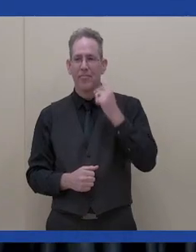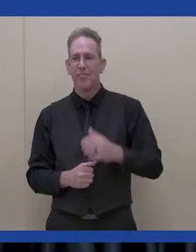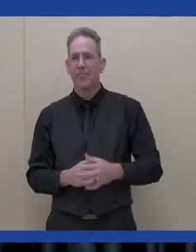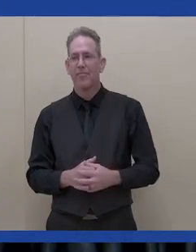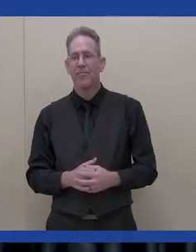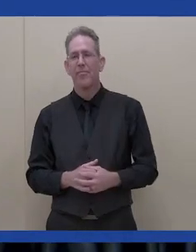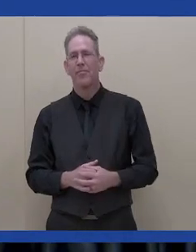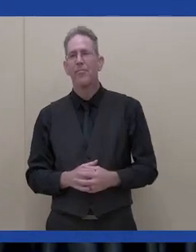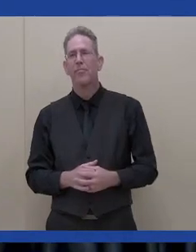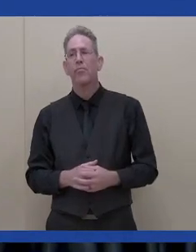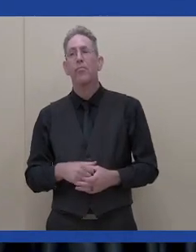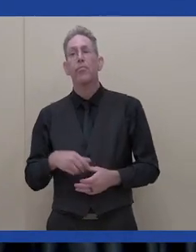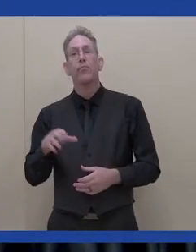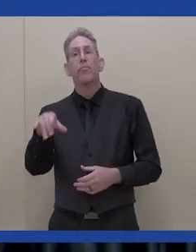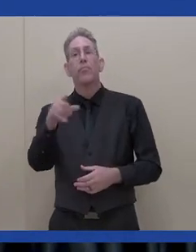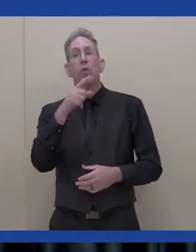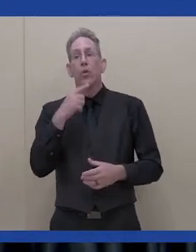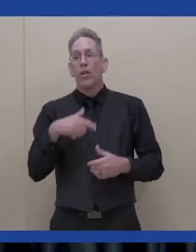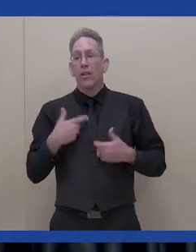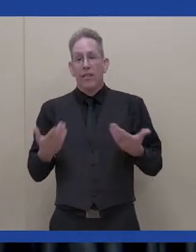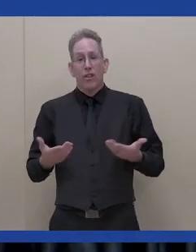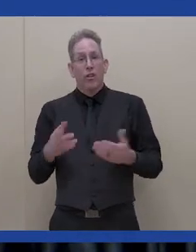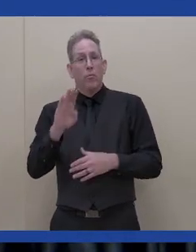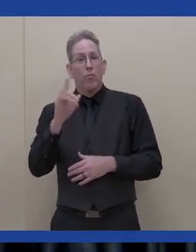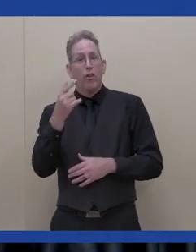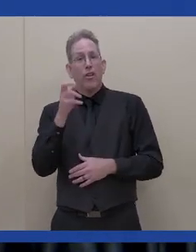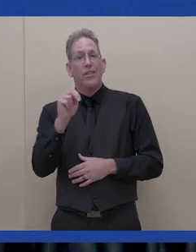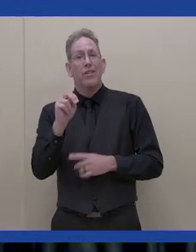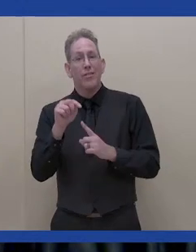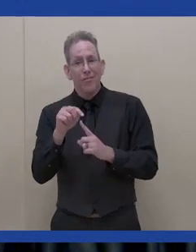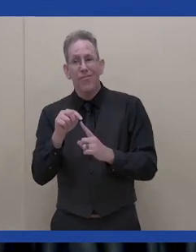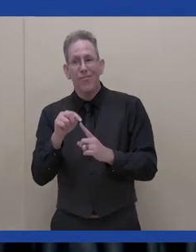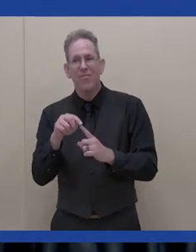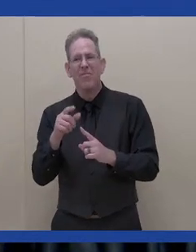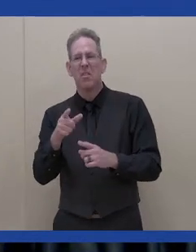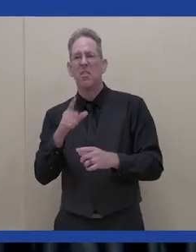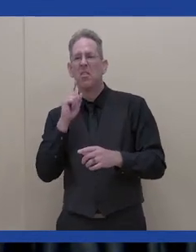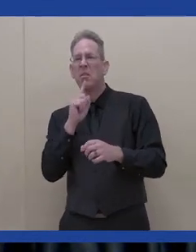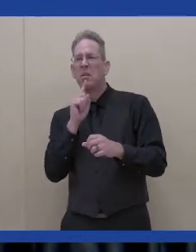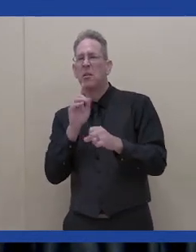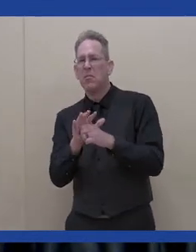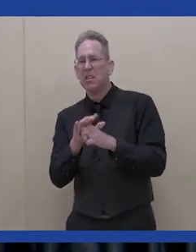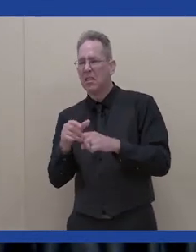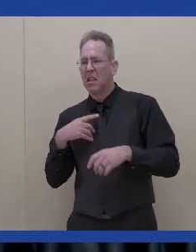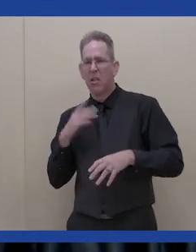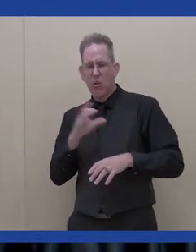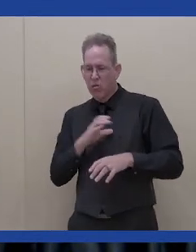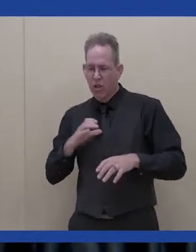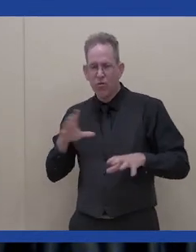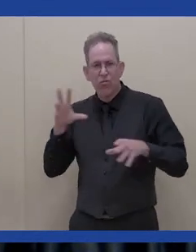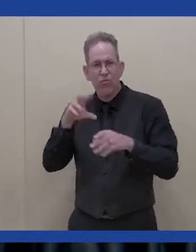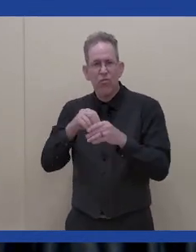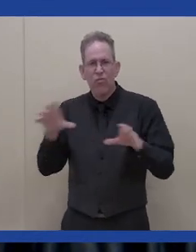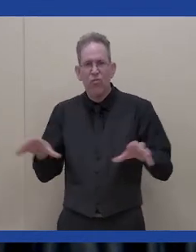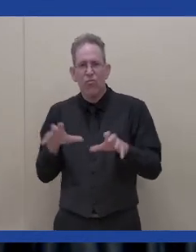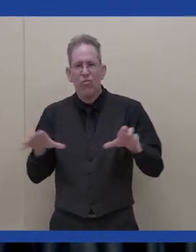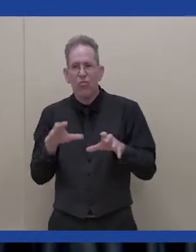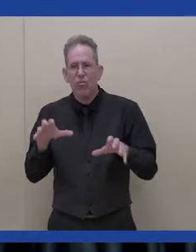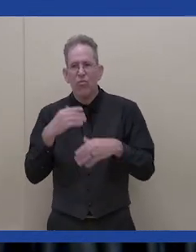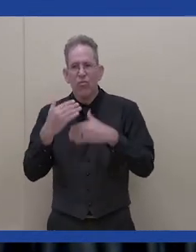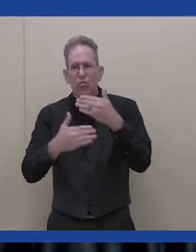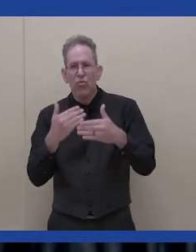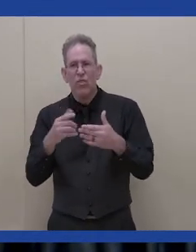To the people of Burlington, I commit that this council is going to work hard to make progress on the issues before us. The